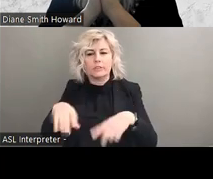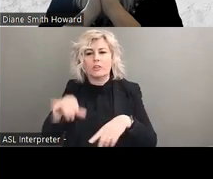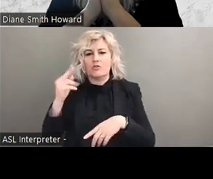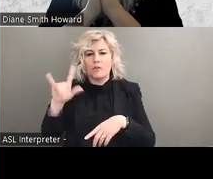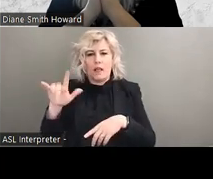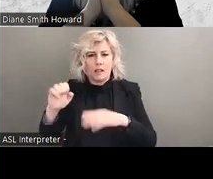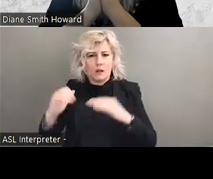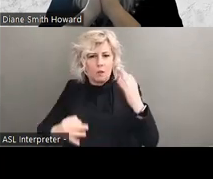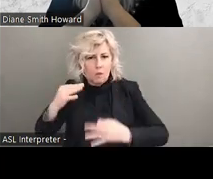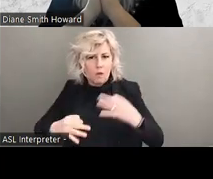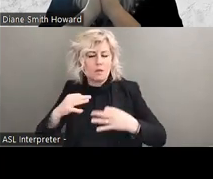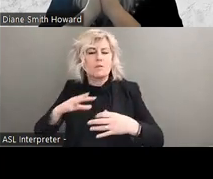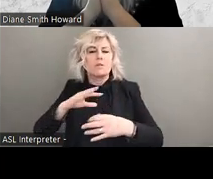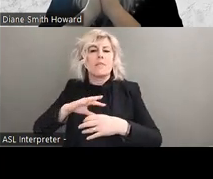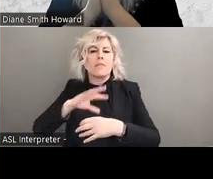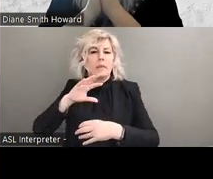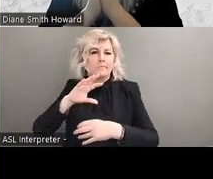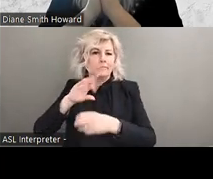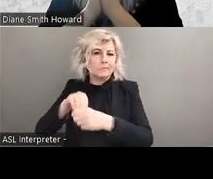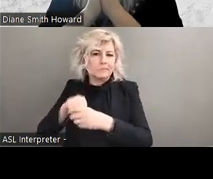participate in various